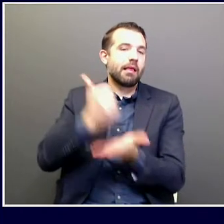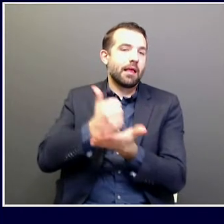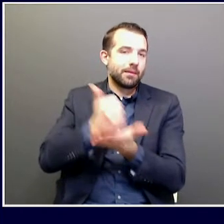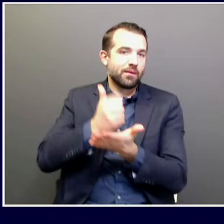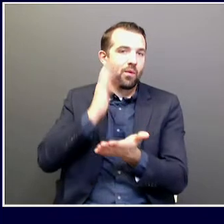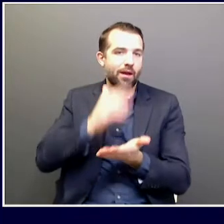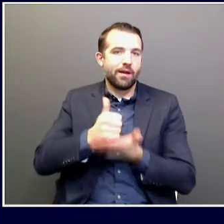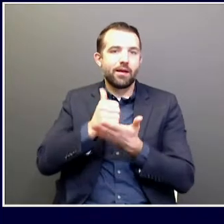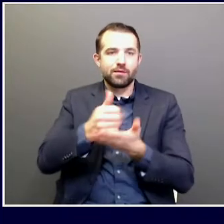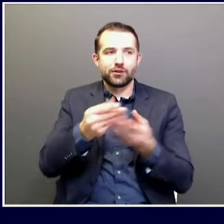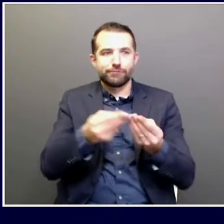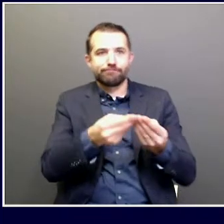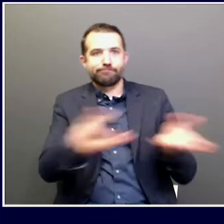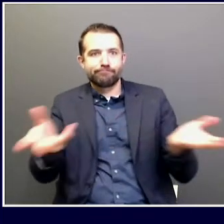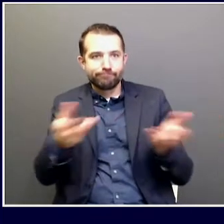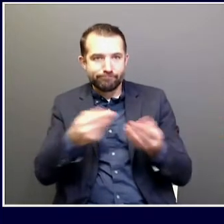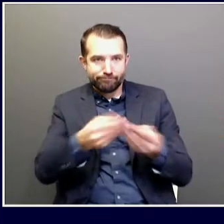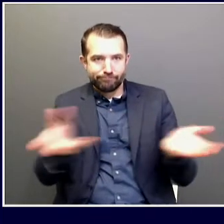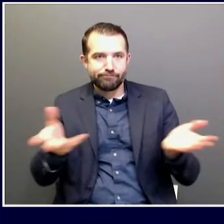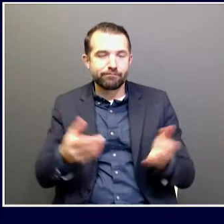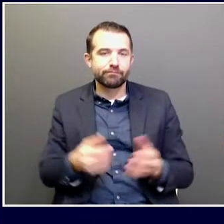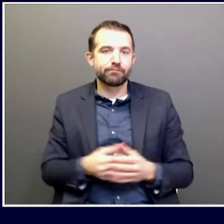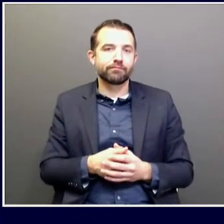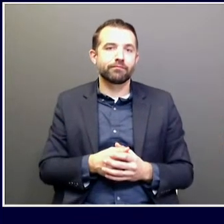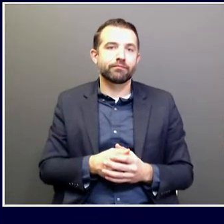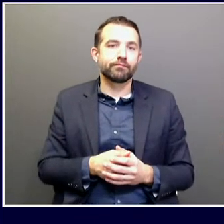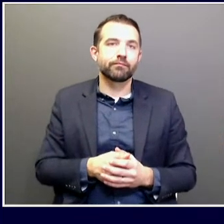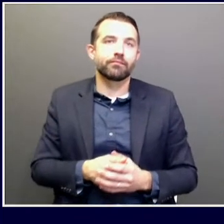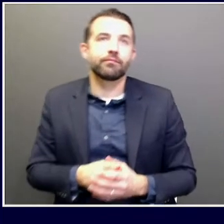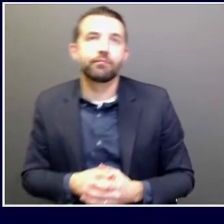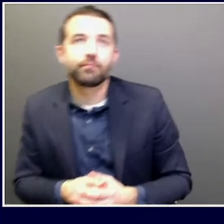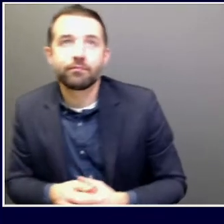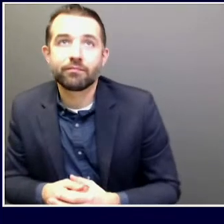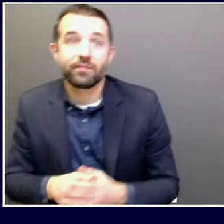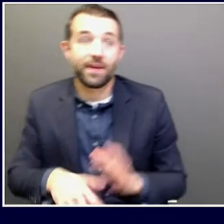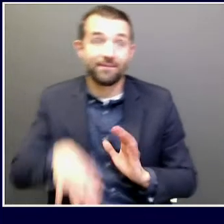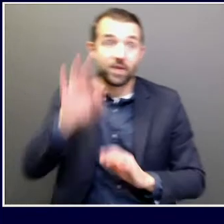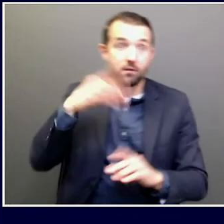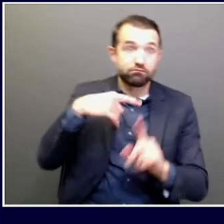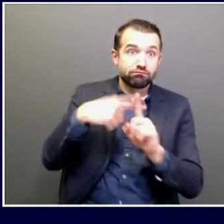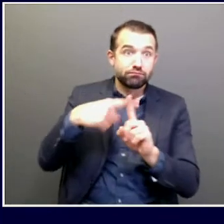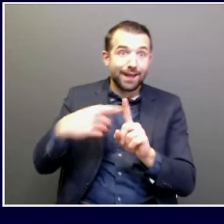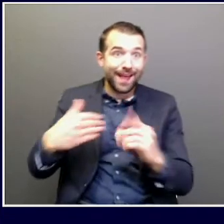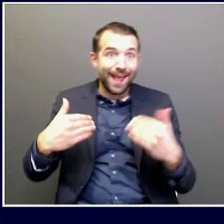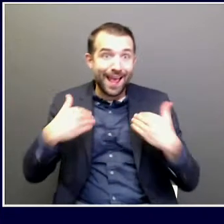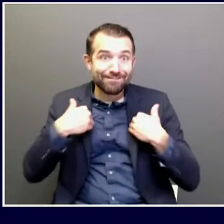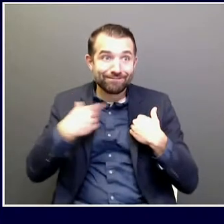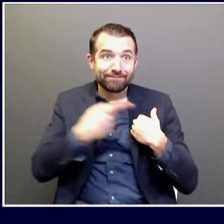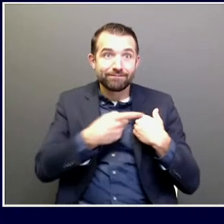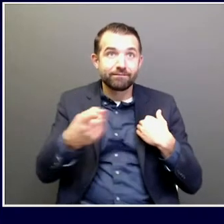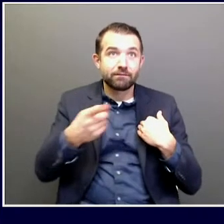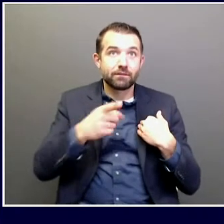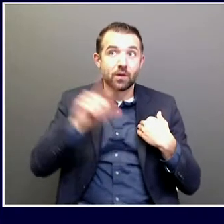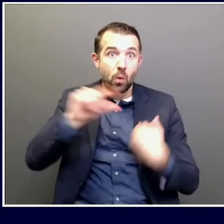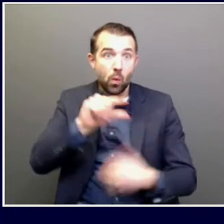timely fashion. As soon as somebody gets a positive test, they should talk to somebody if they're eligible to get